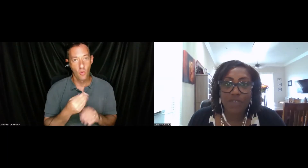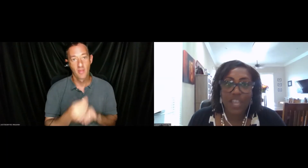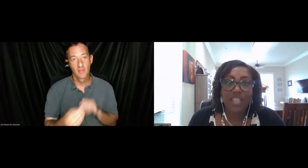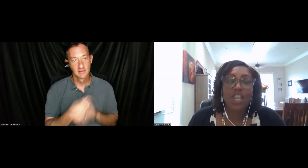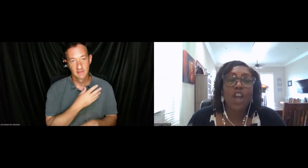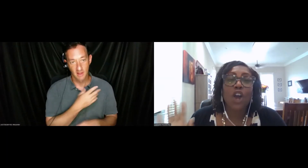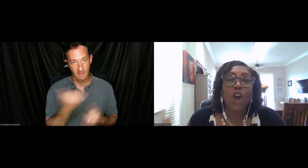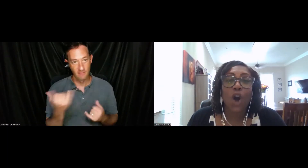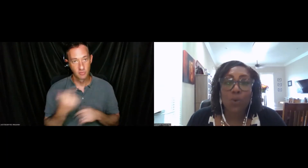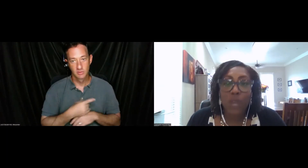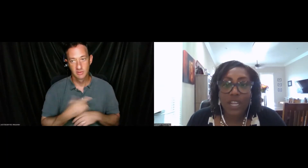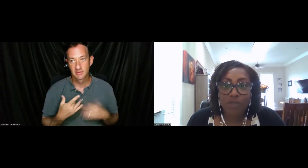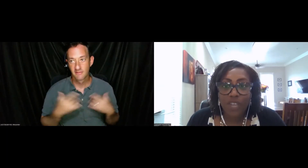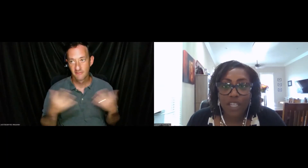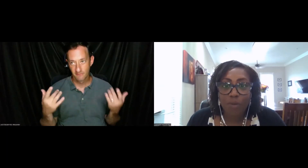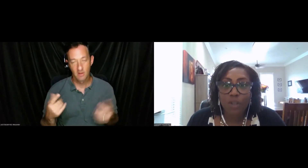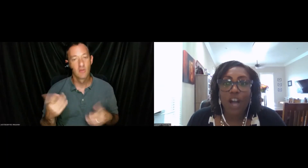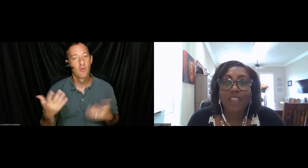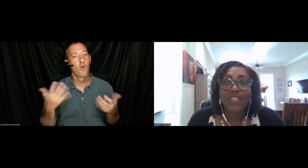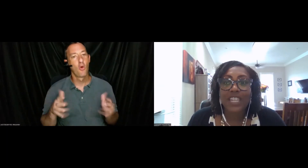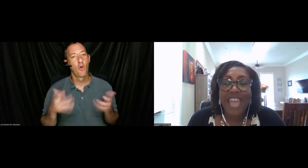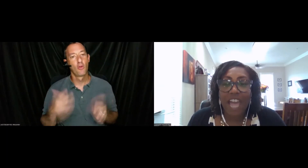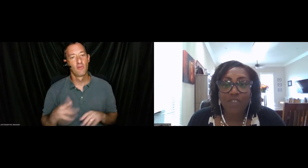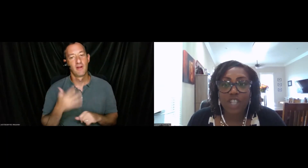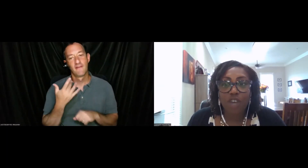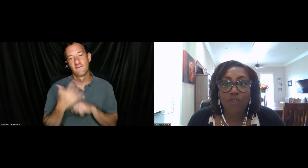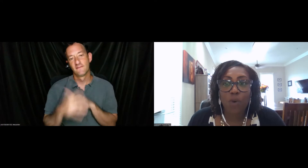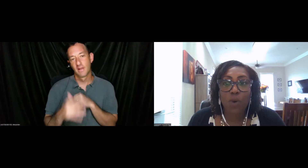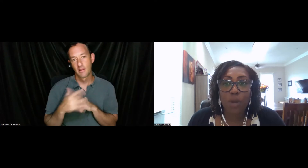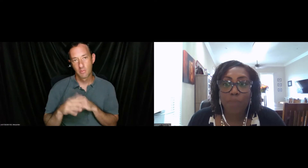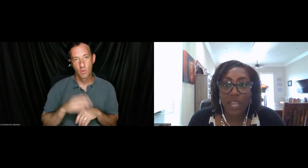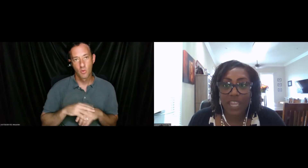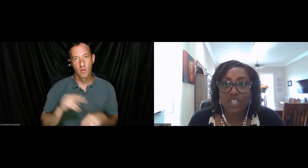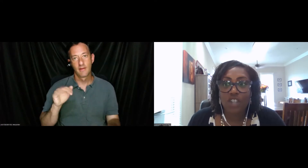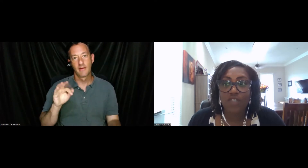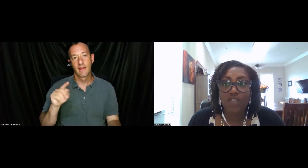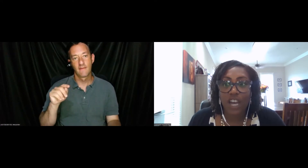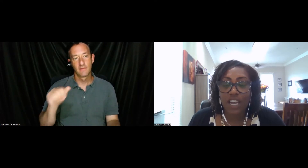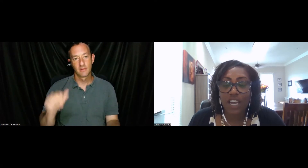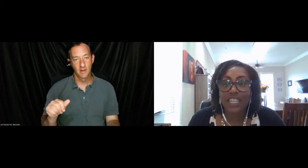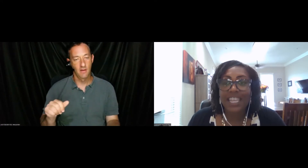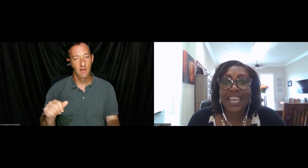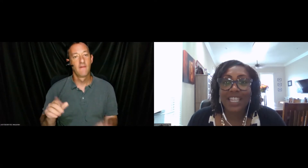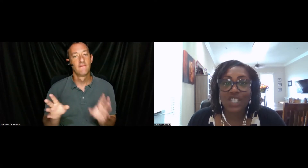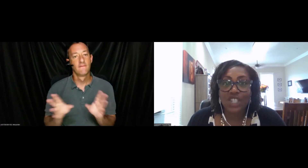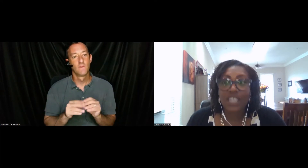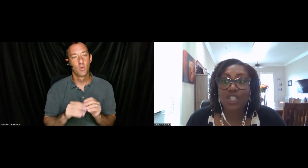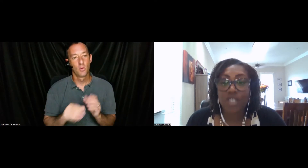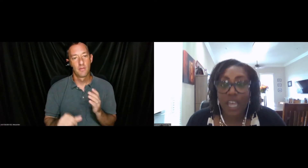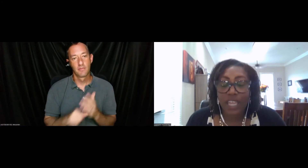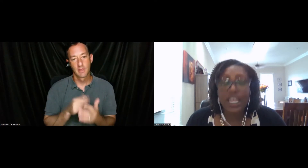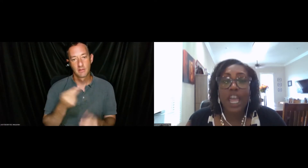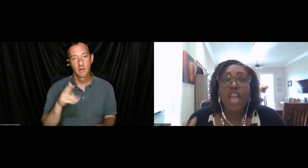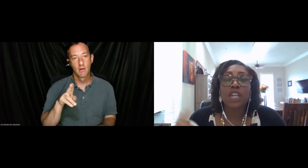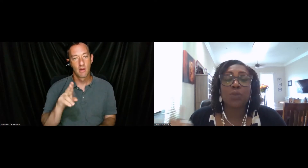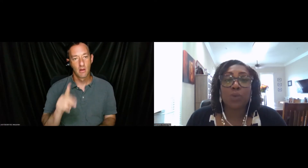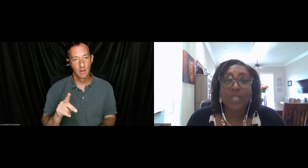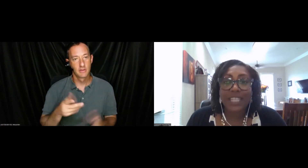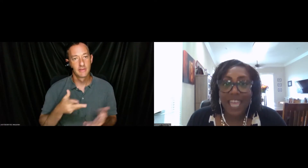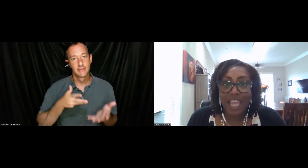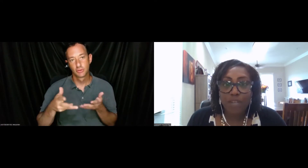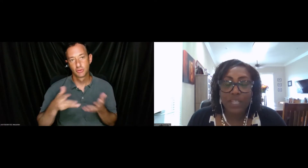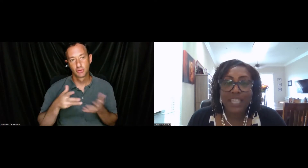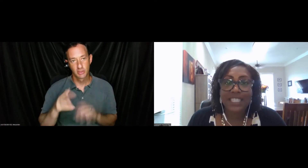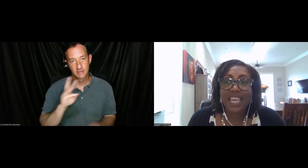today's event are already available on the NAFTA forum page of the HUD Exchange site, and we